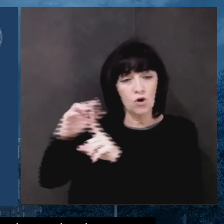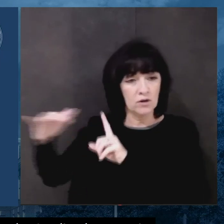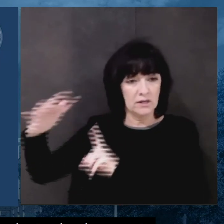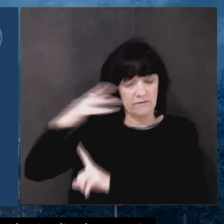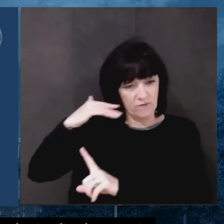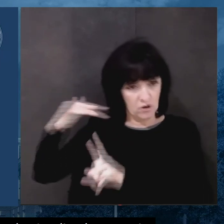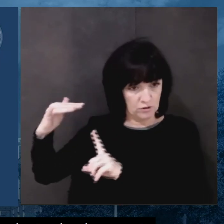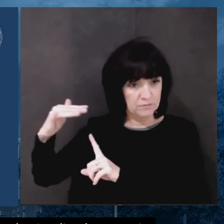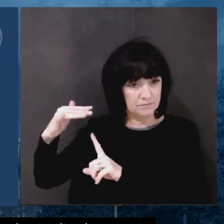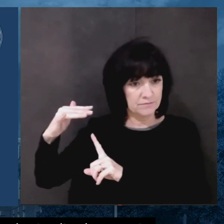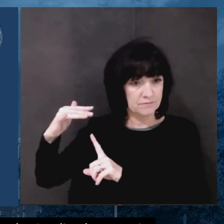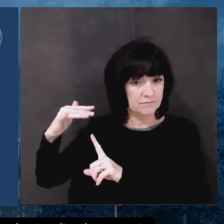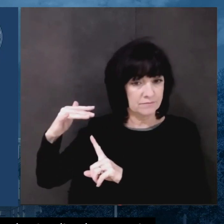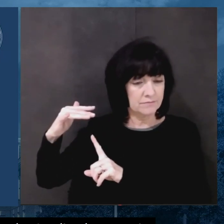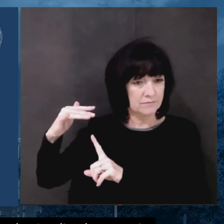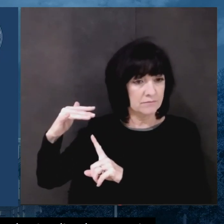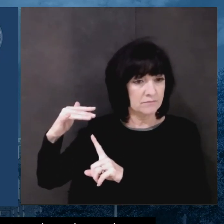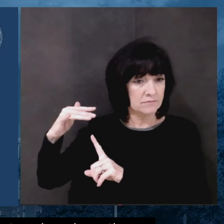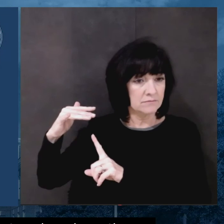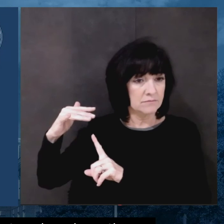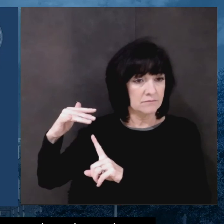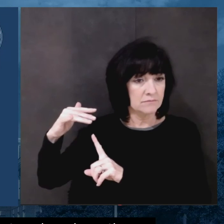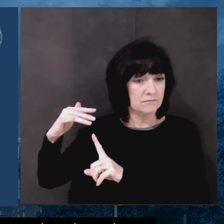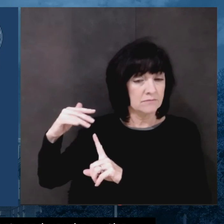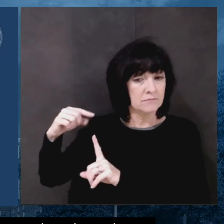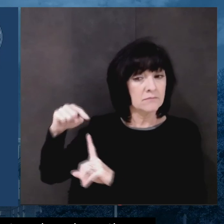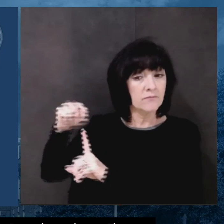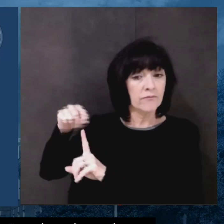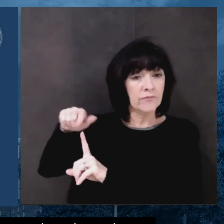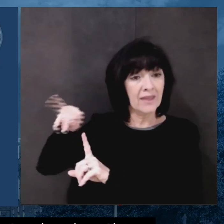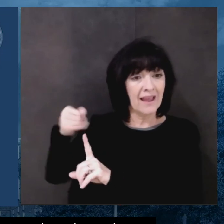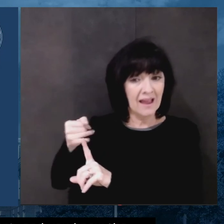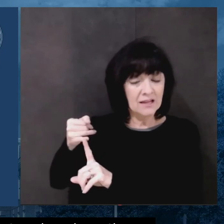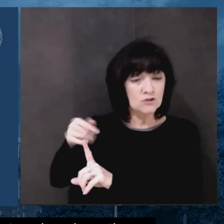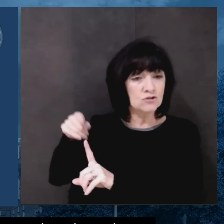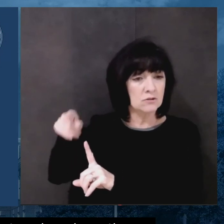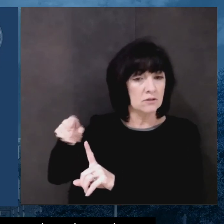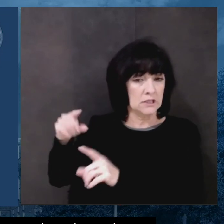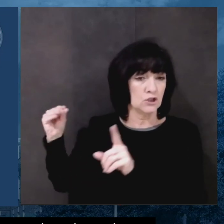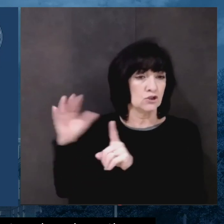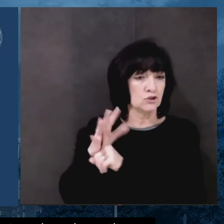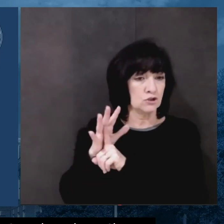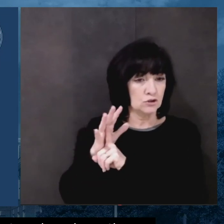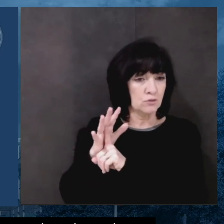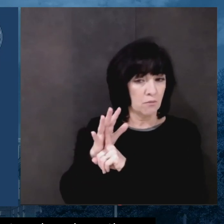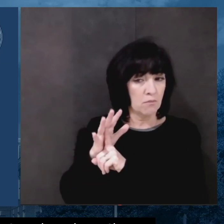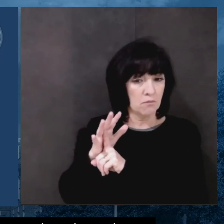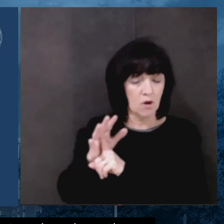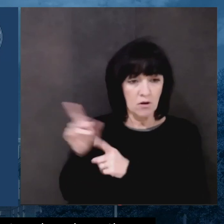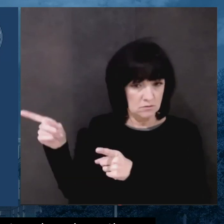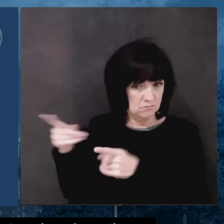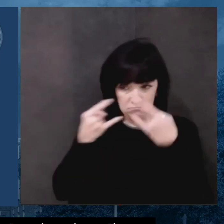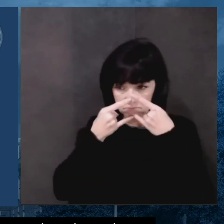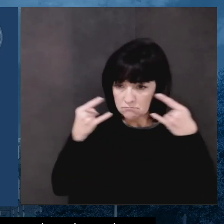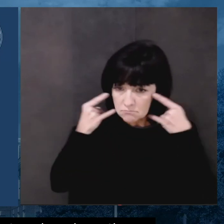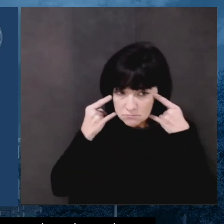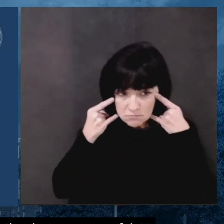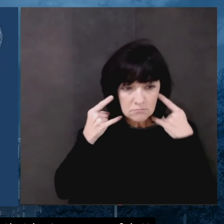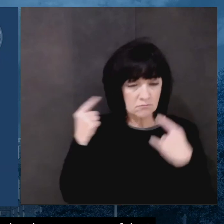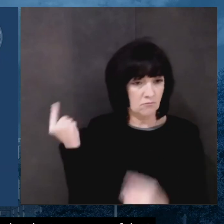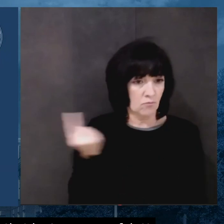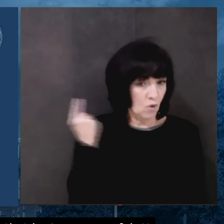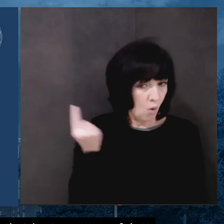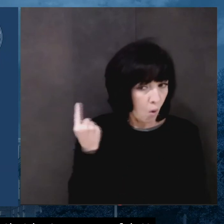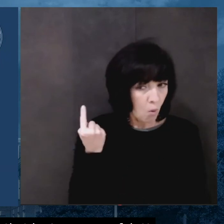The thing about him being exposed and testing positive is that he's very careful. He wears a mask.